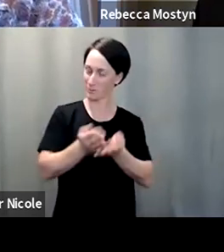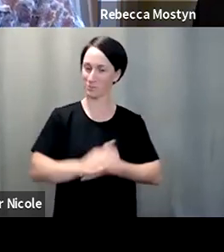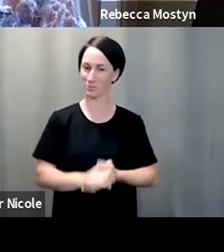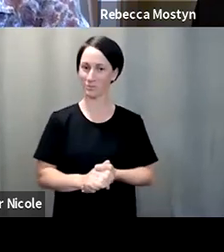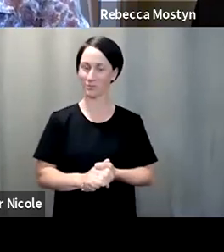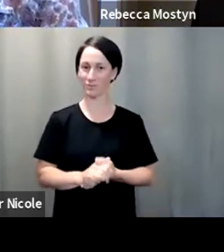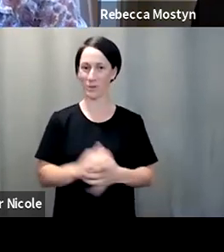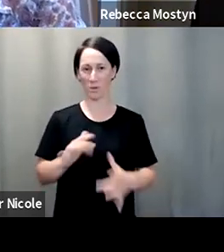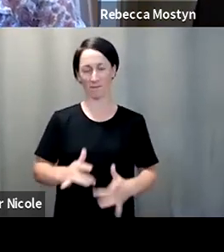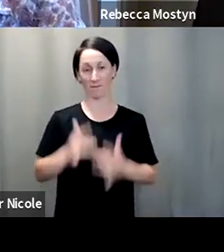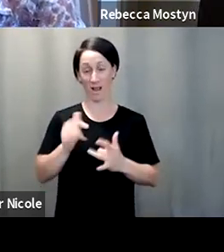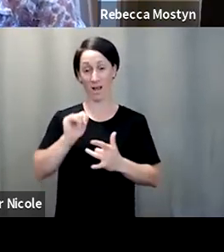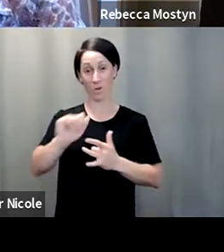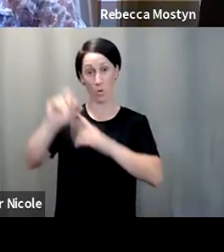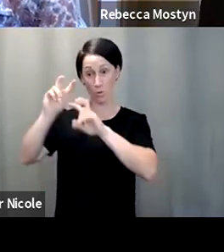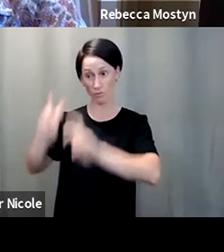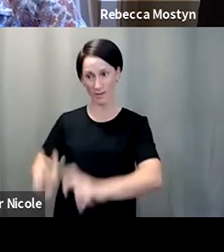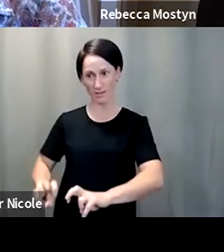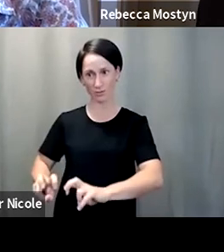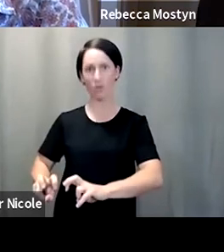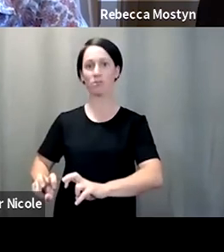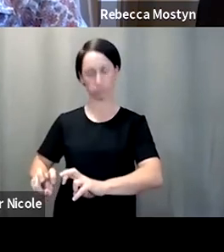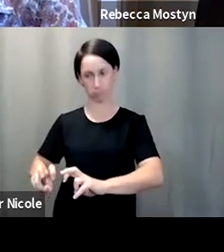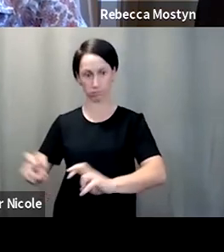provides being really relevant to that activity.